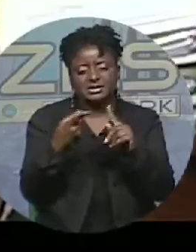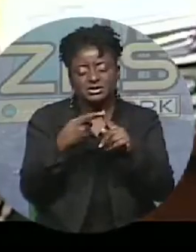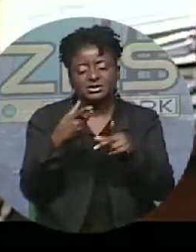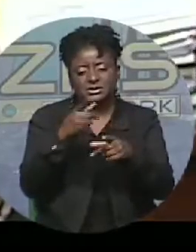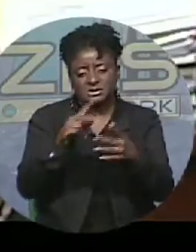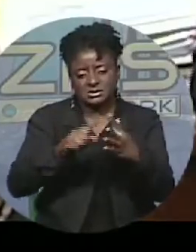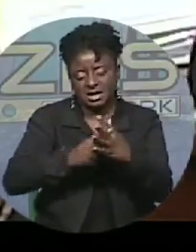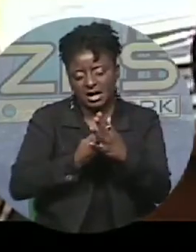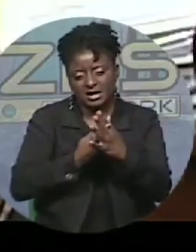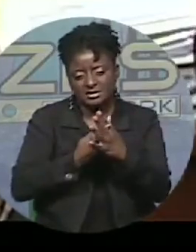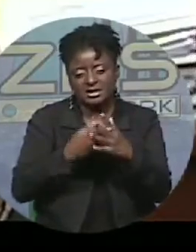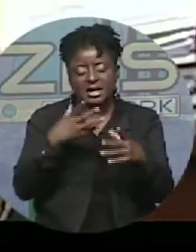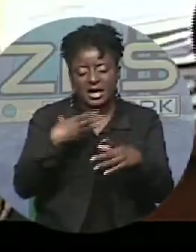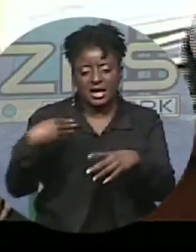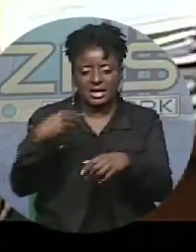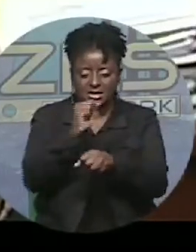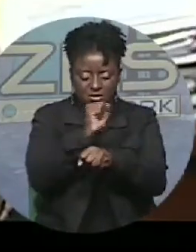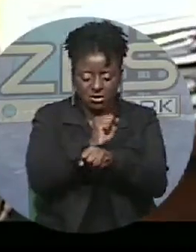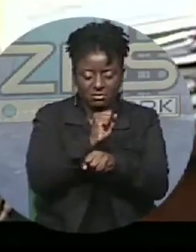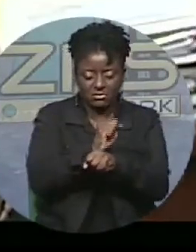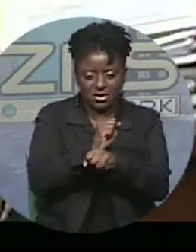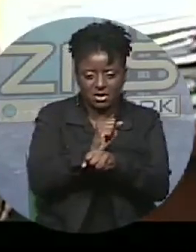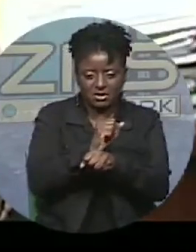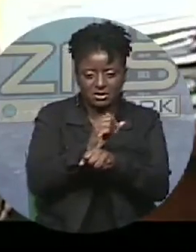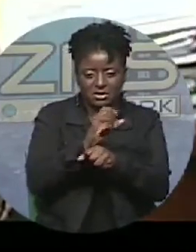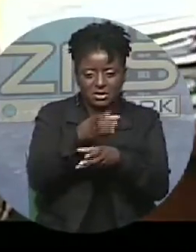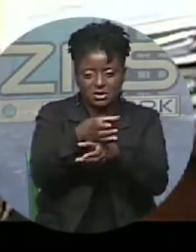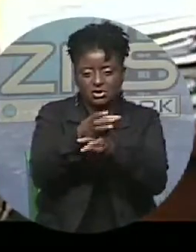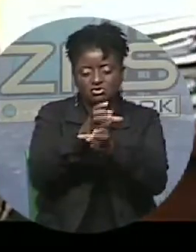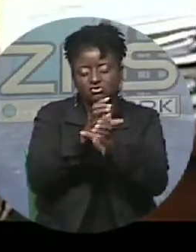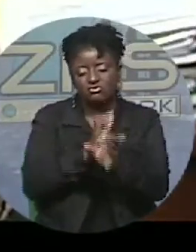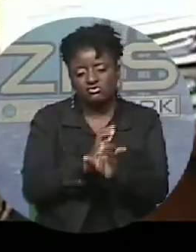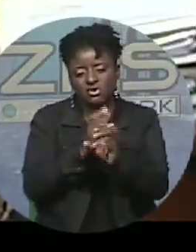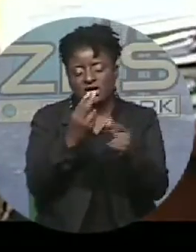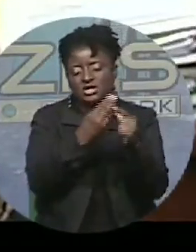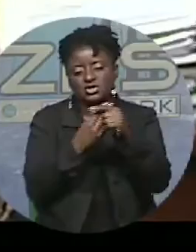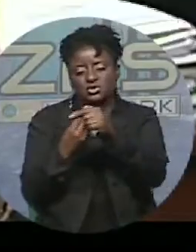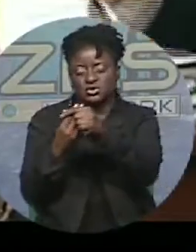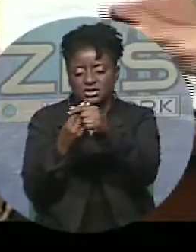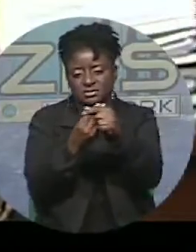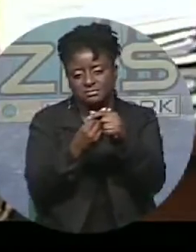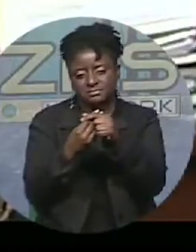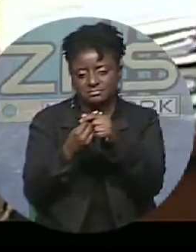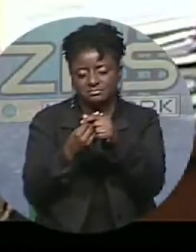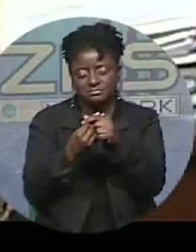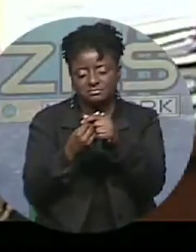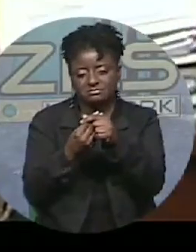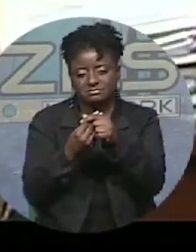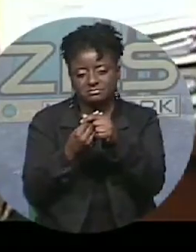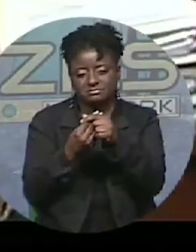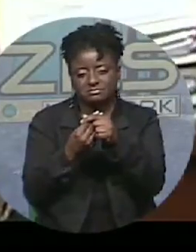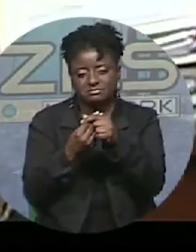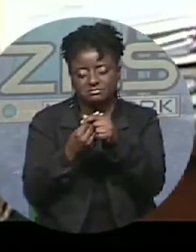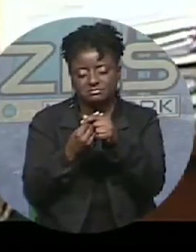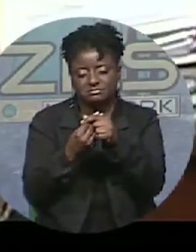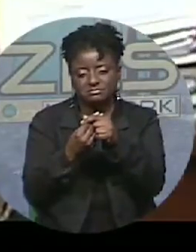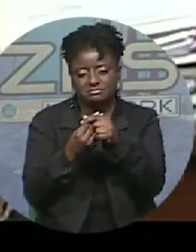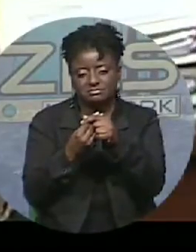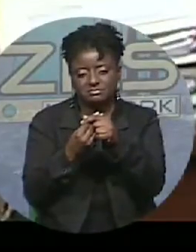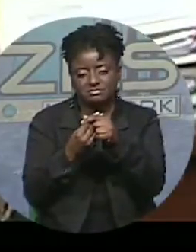unions under those captive conditions. Because they don't have to look for members. They're right